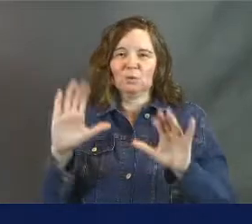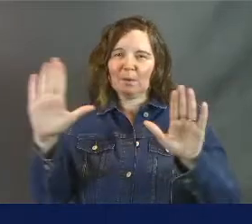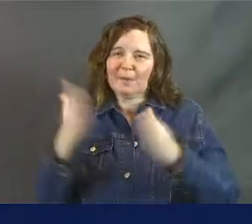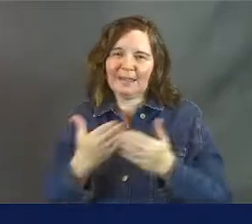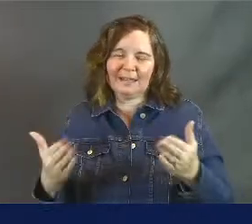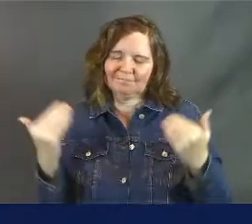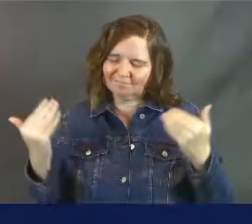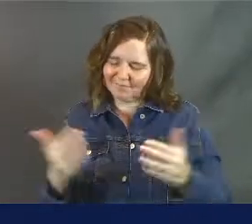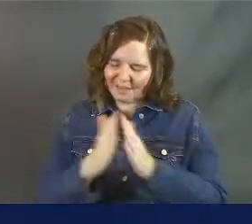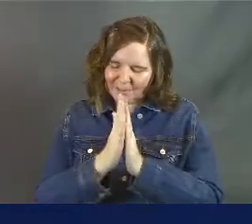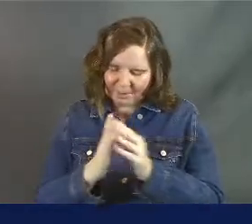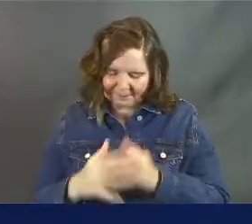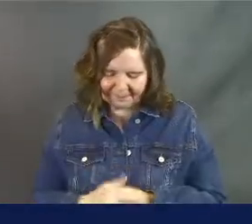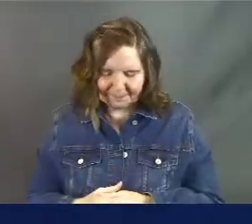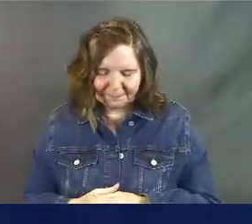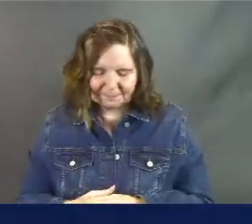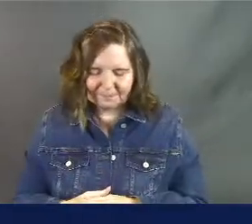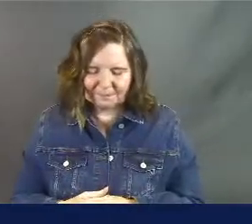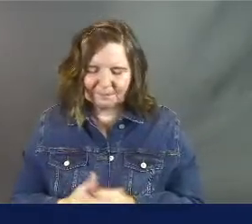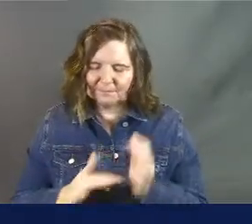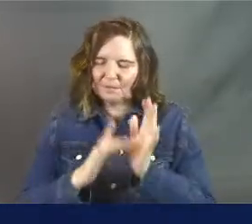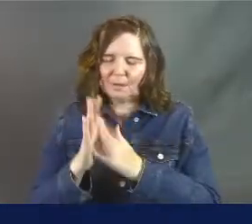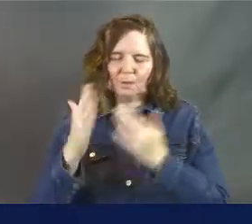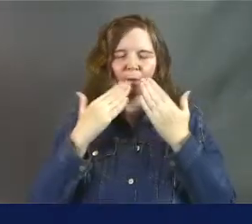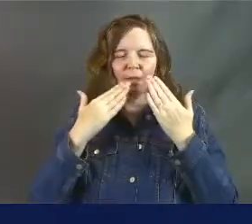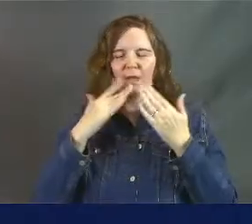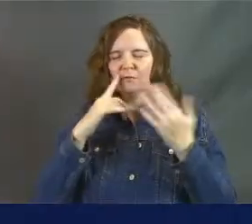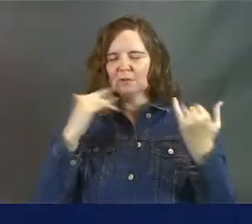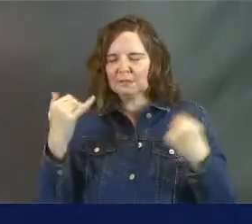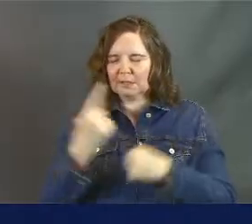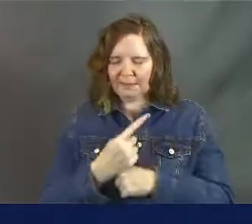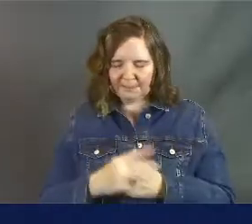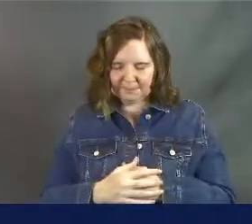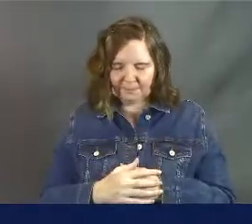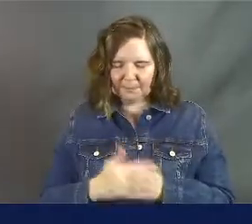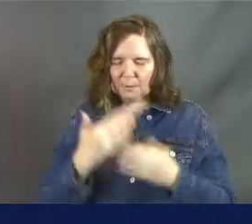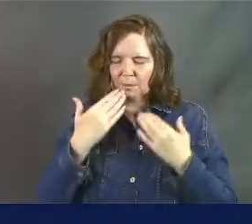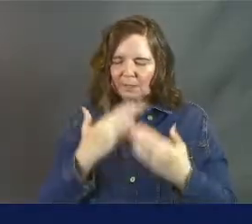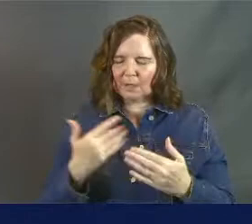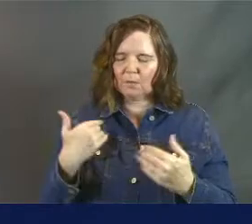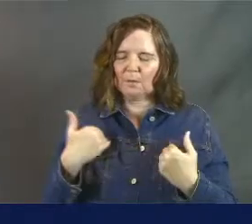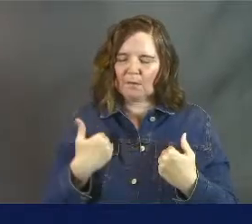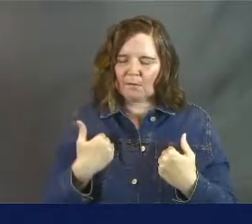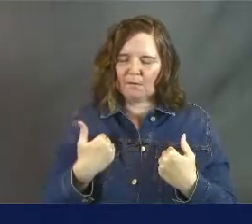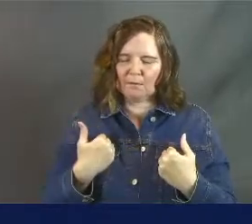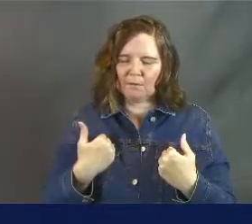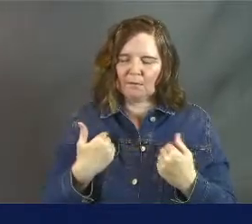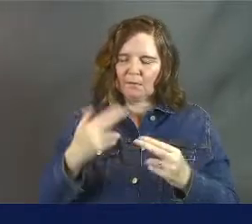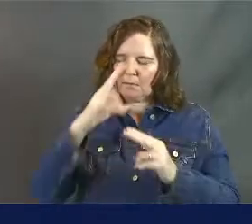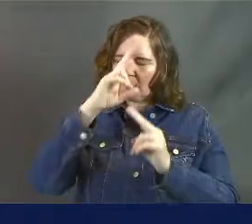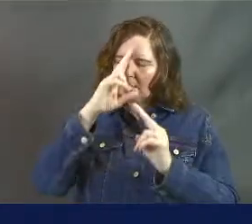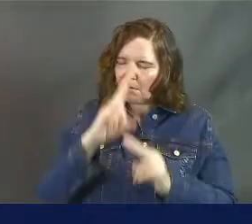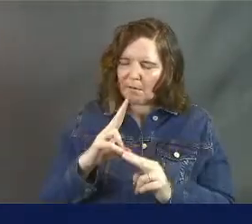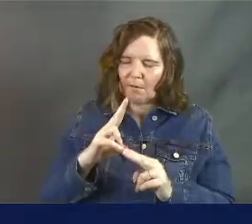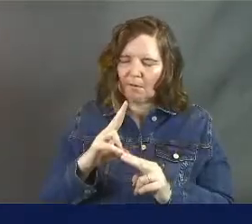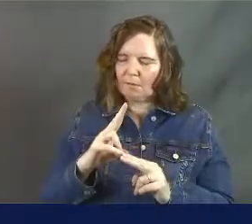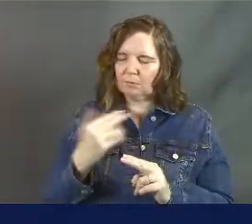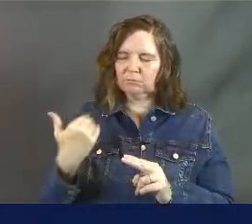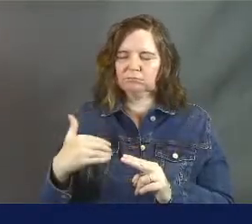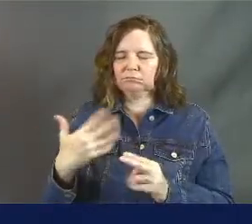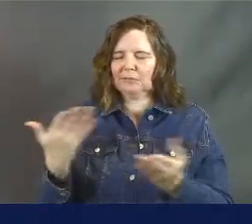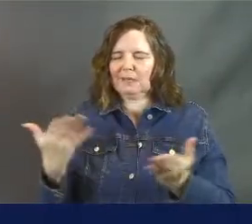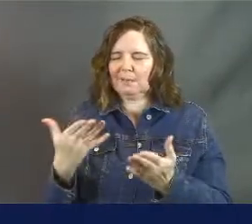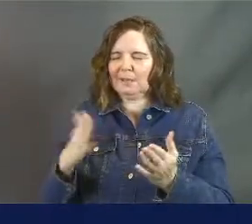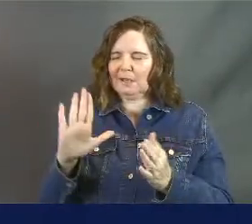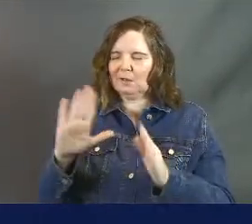come on, church. Let's pray real quick. Jesus, we thank You for today. God, we thank You that we have the honor, God, and the privilege to be here